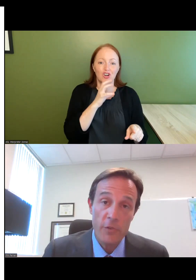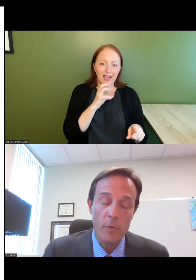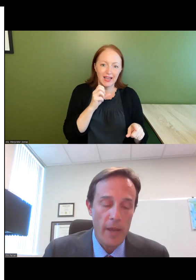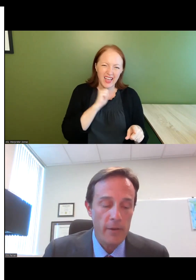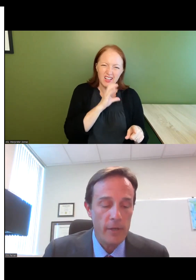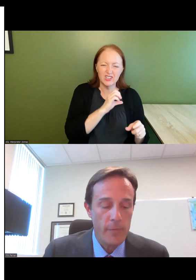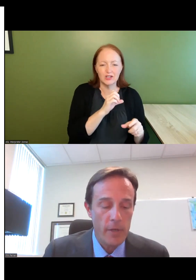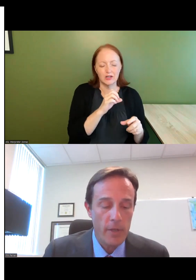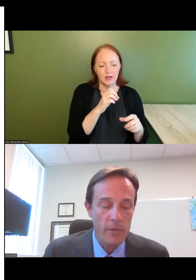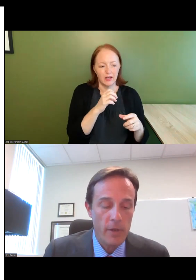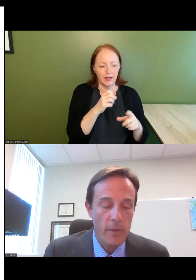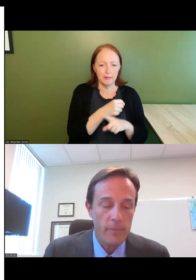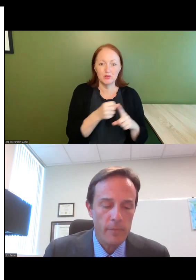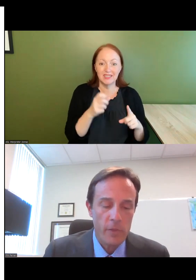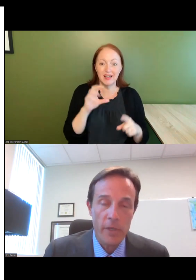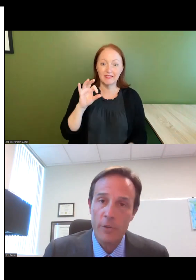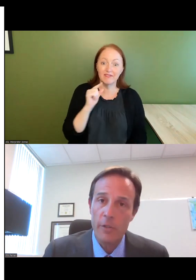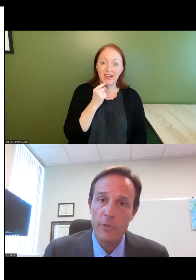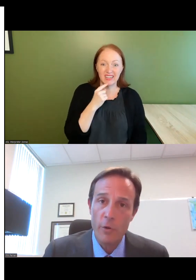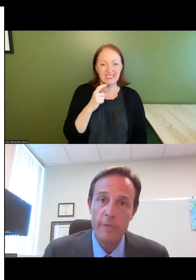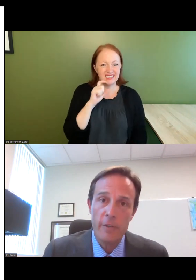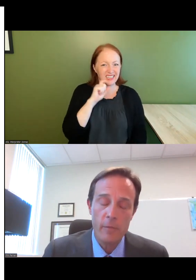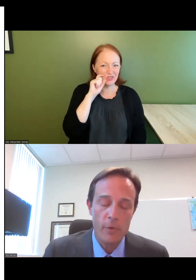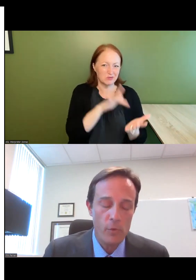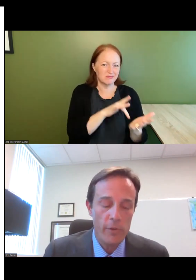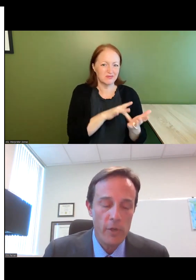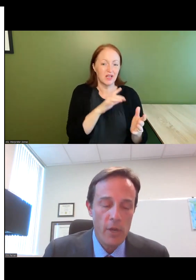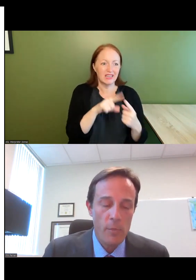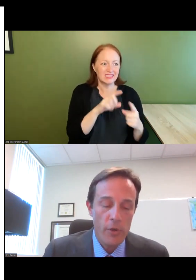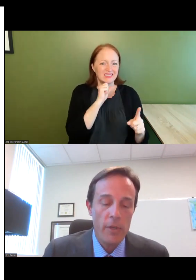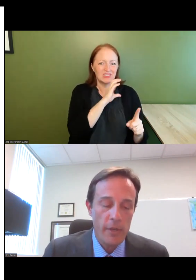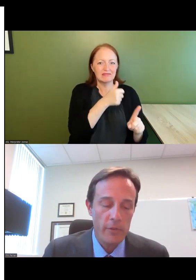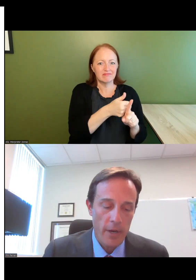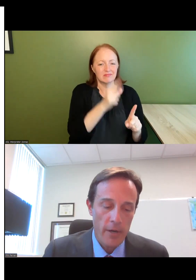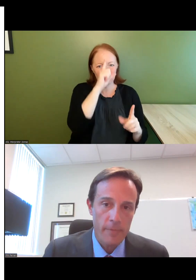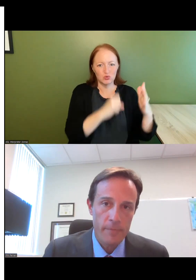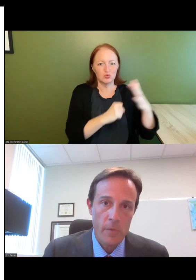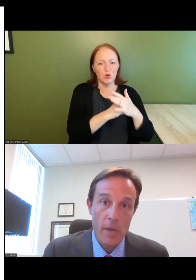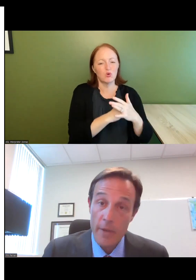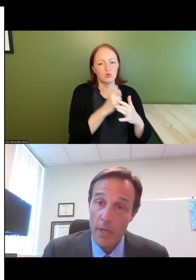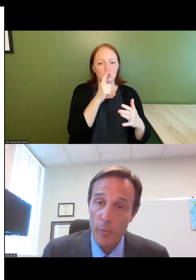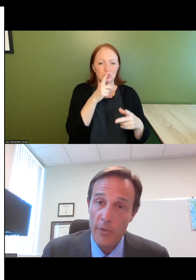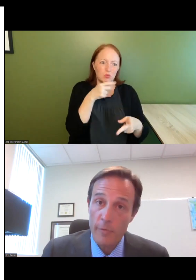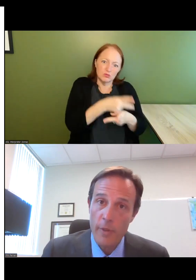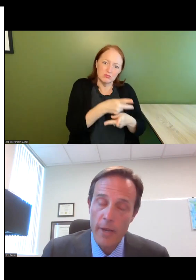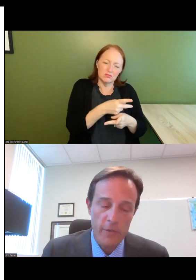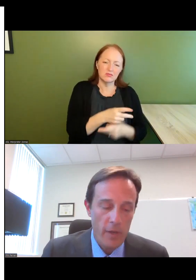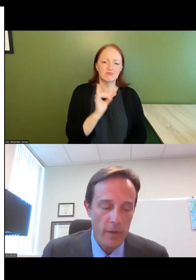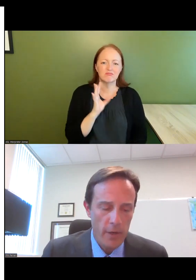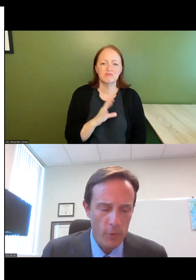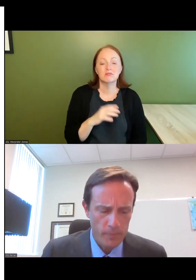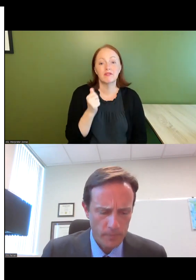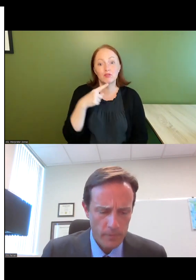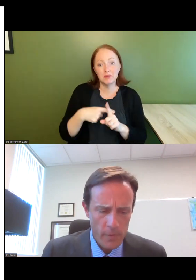felony sexual battery against an elderly stroke victim who was put into his care. And then a couple months before that in